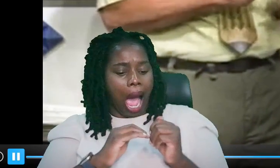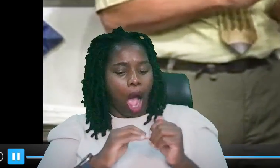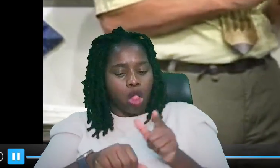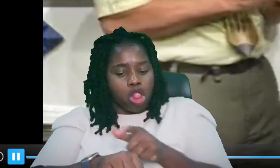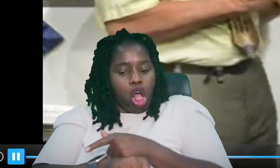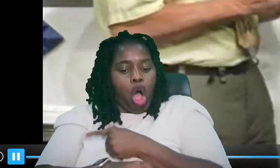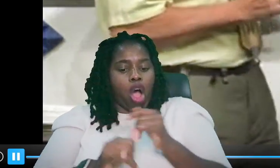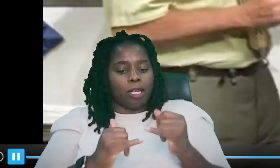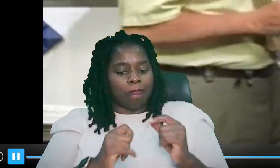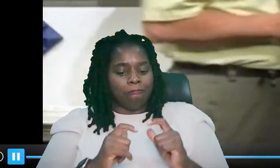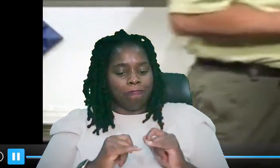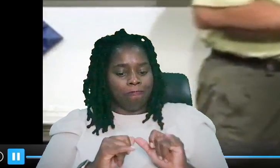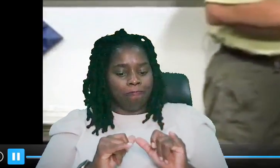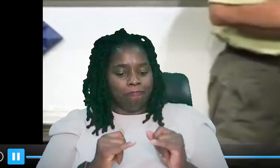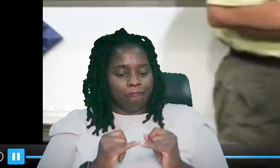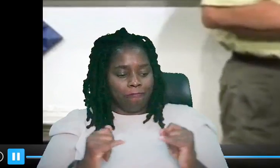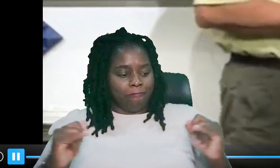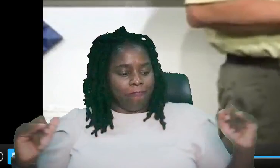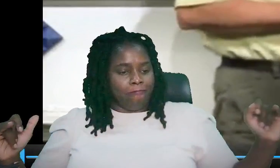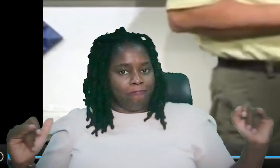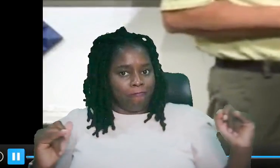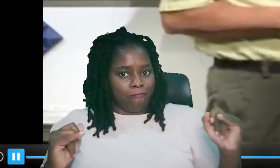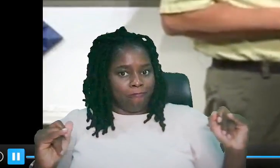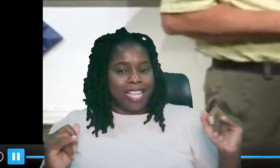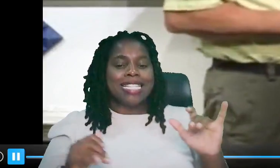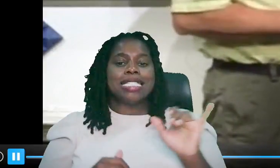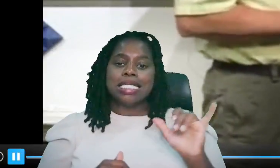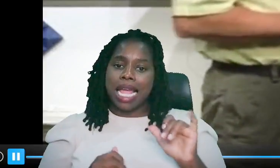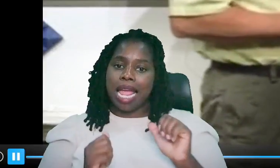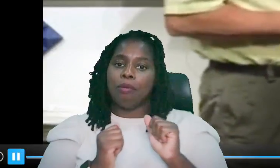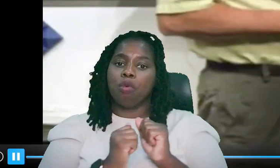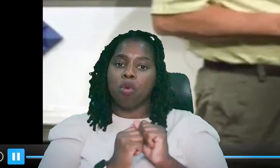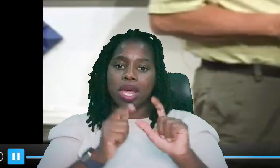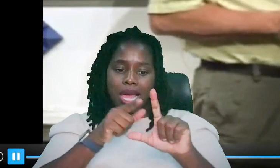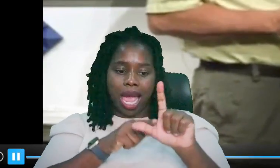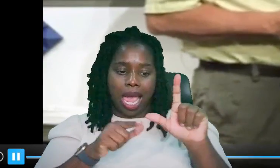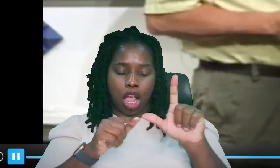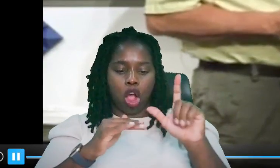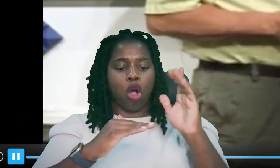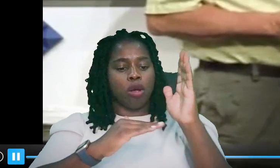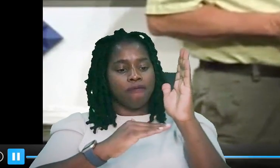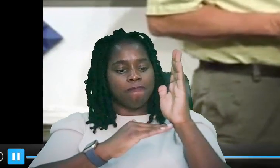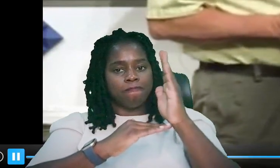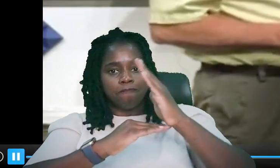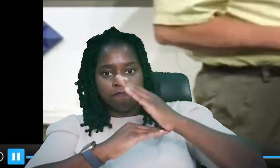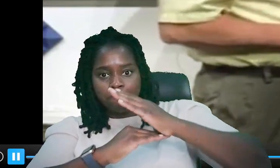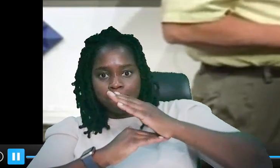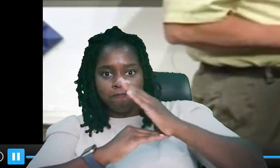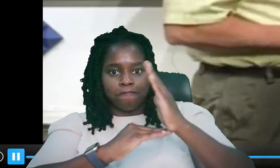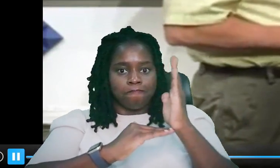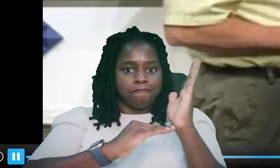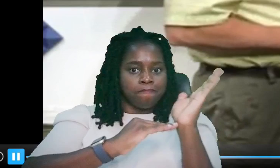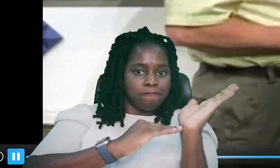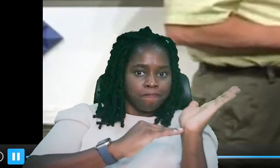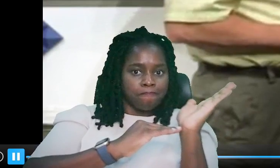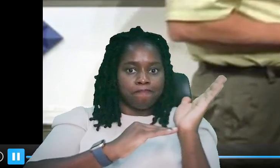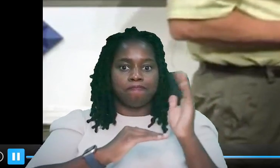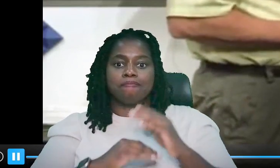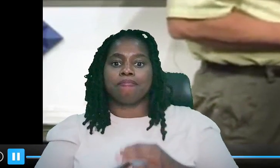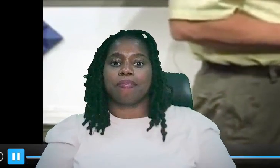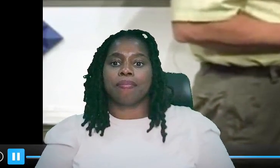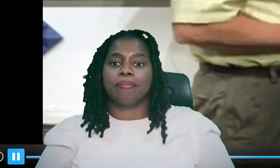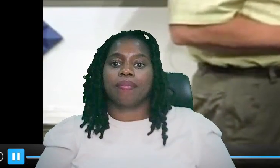the segment is. There's a difference between an angle and how large the angle is, its measure.